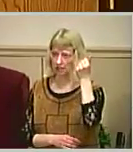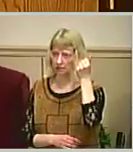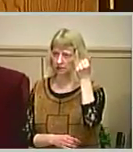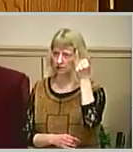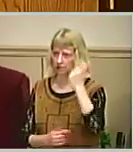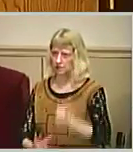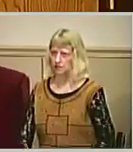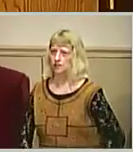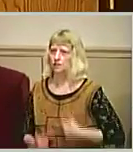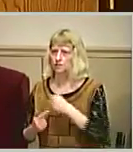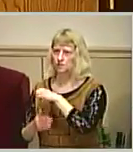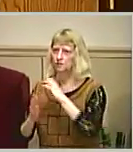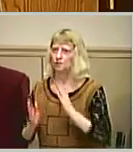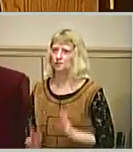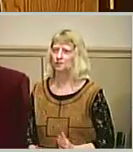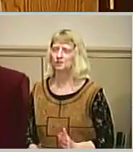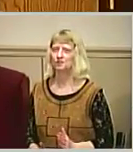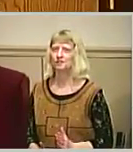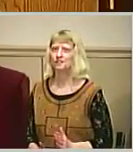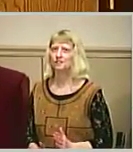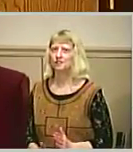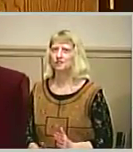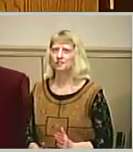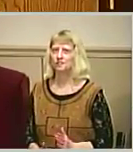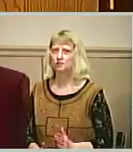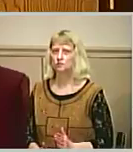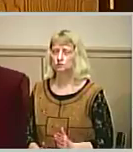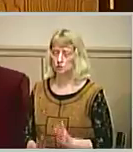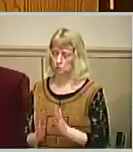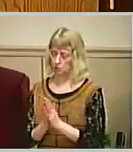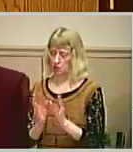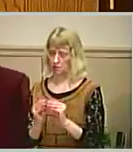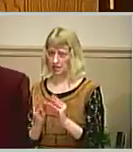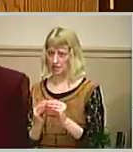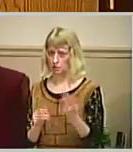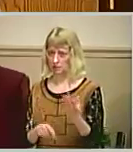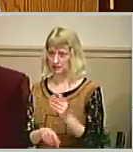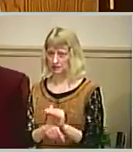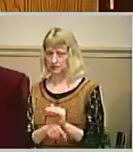in the life of the Christian. Look at your average prayer meeting.